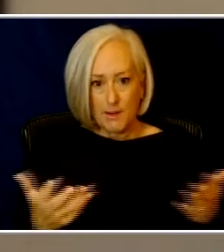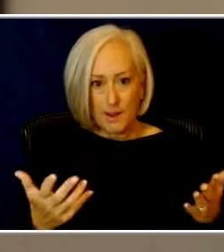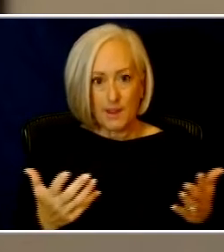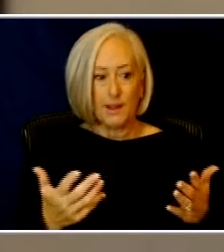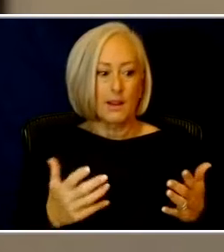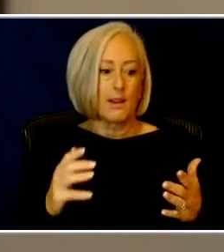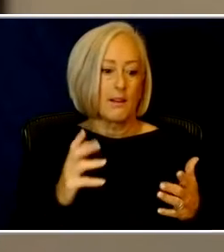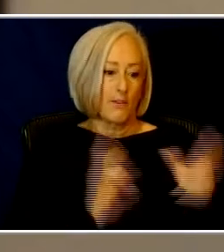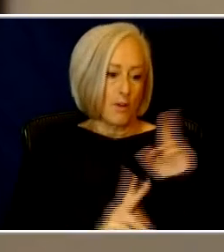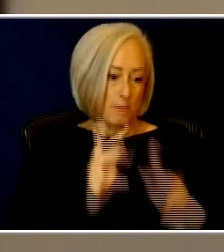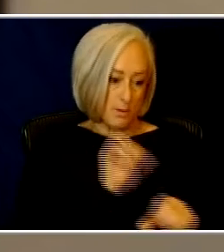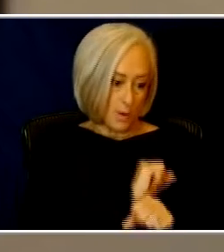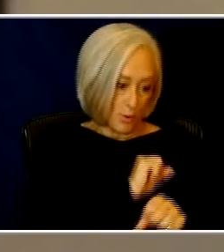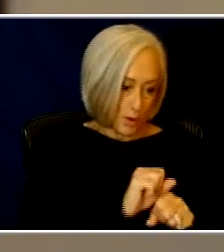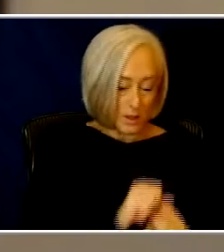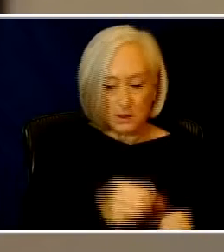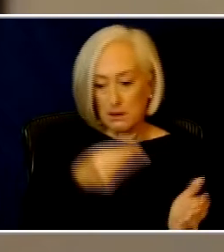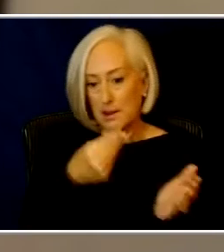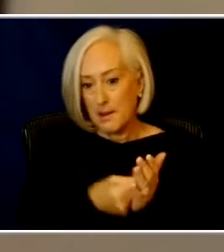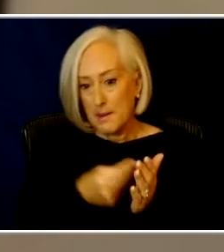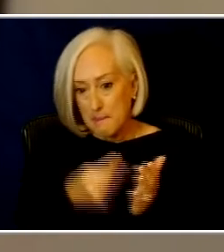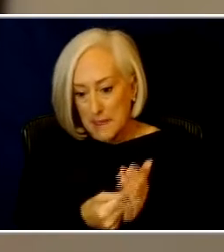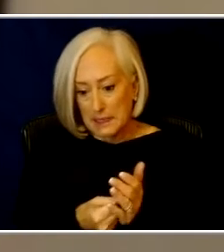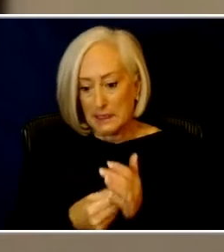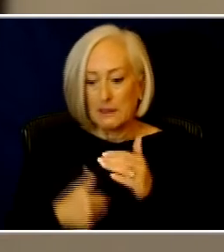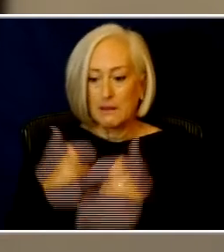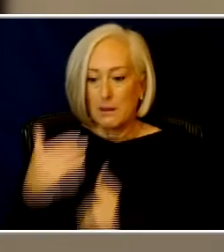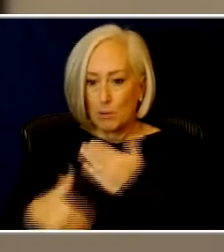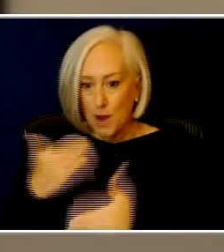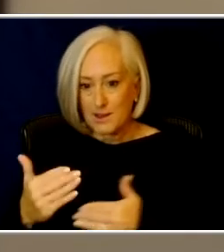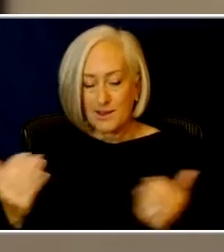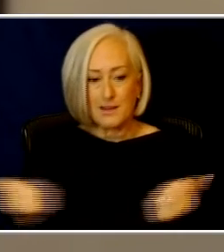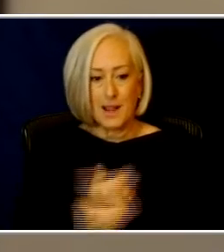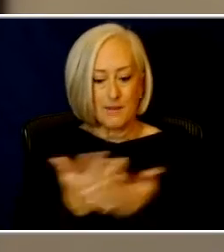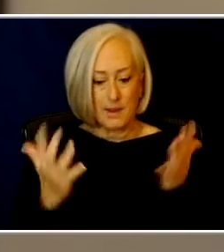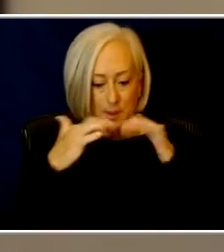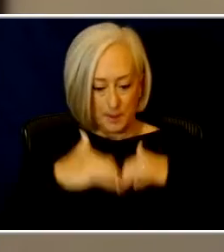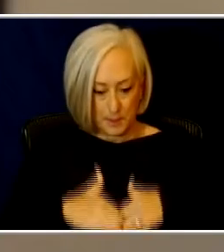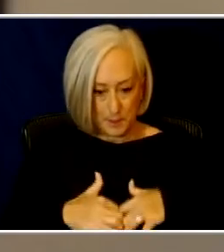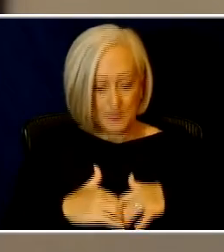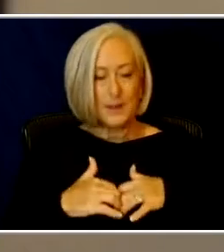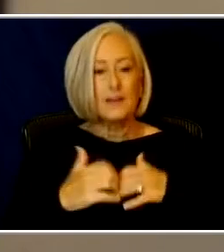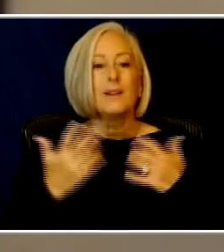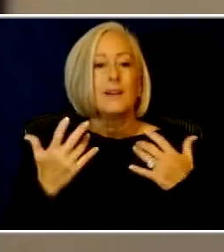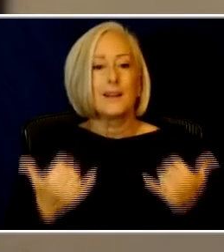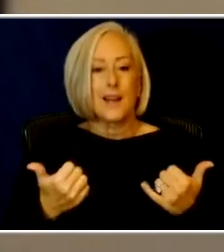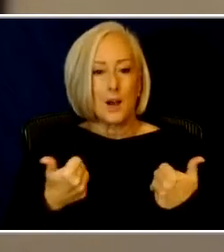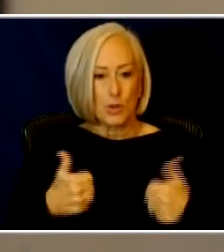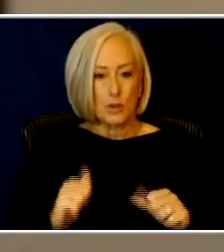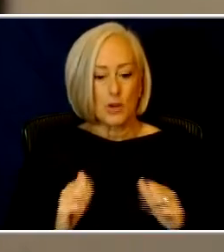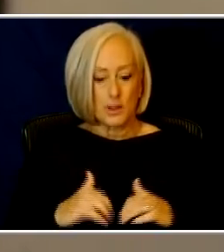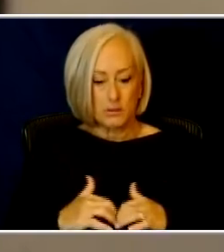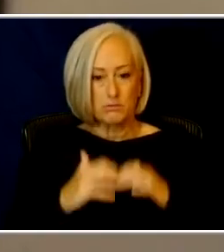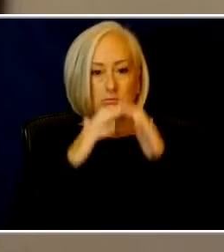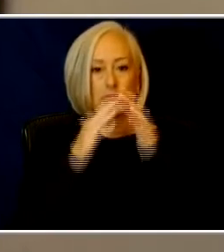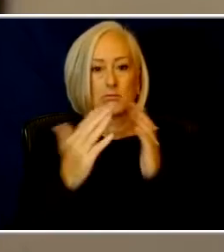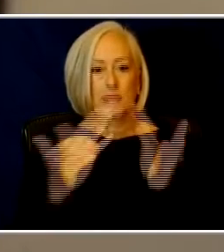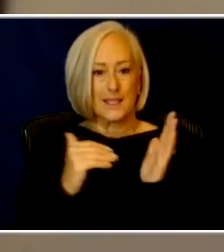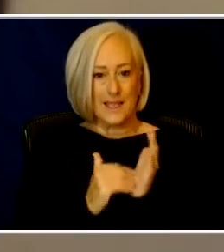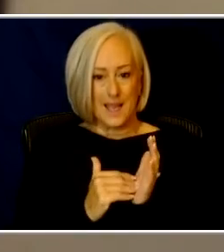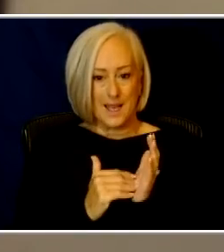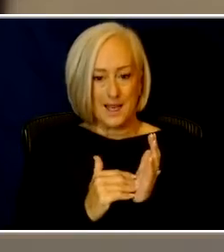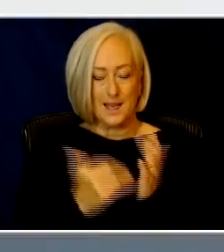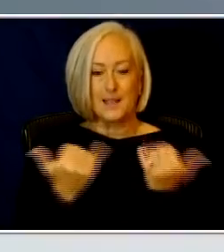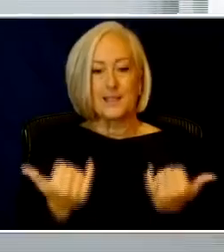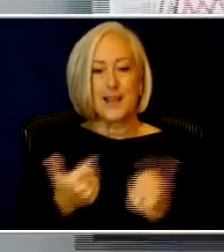we went through dollars, and now we're trying to figure out how we build it back and what that time frame looks like. So if we can go to the graph,